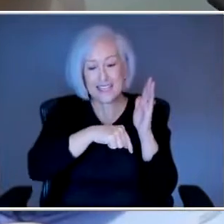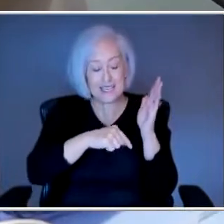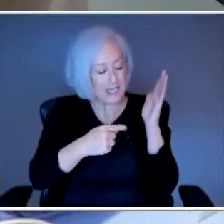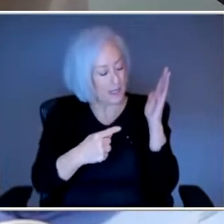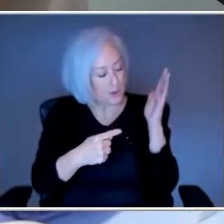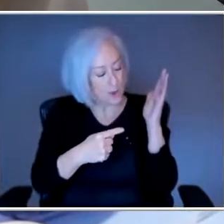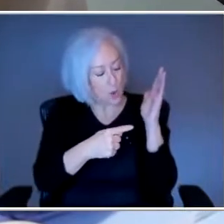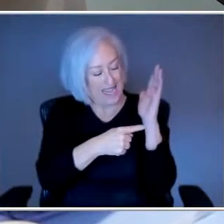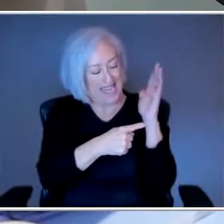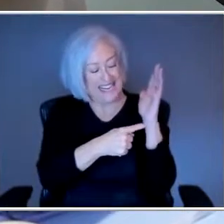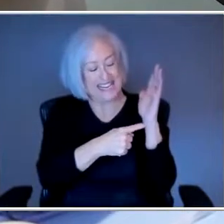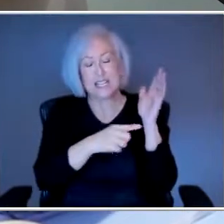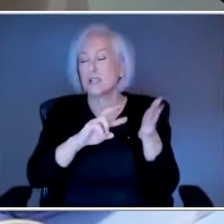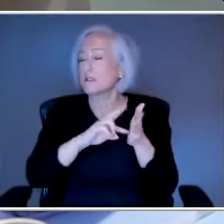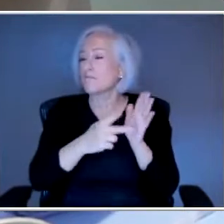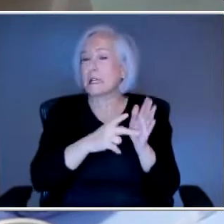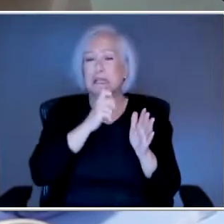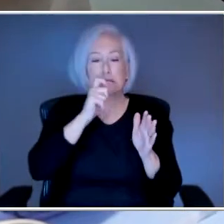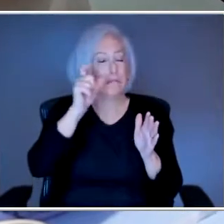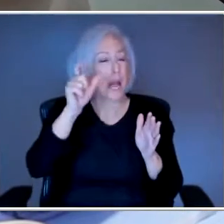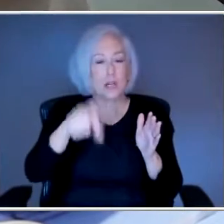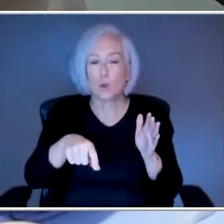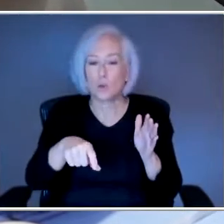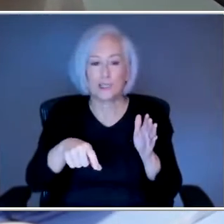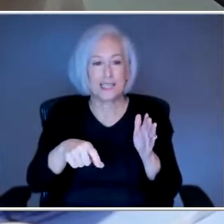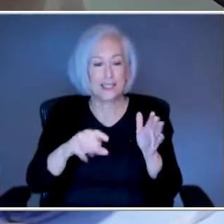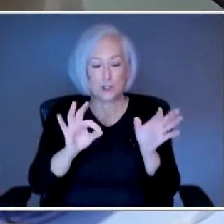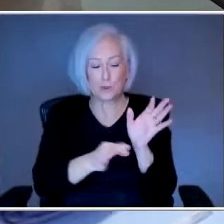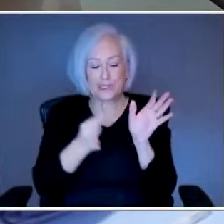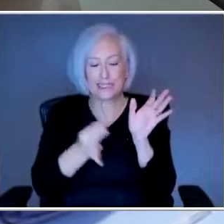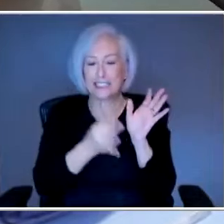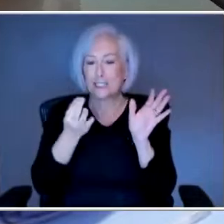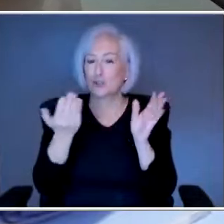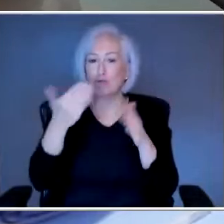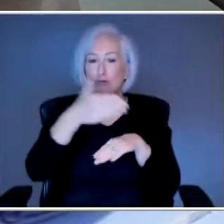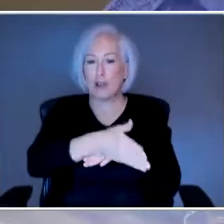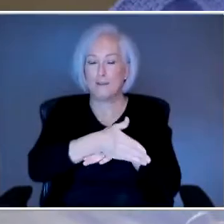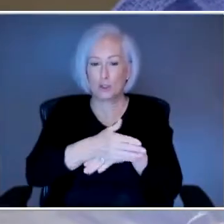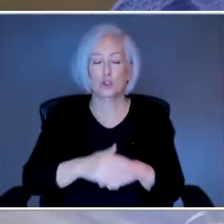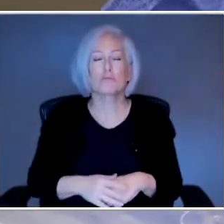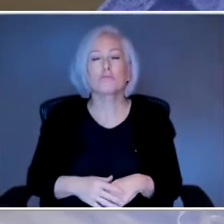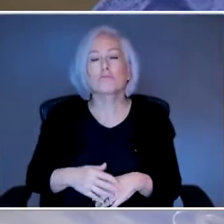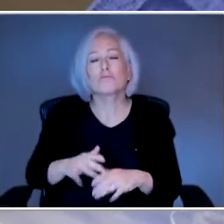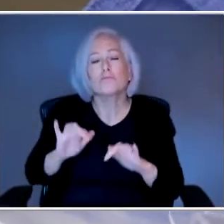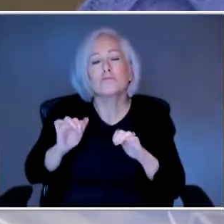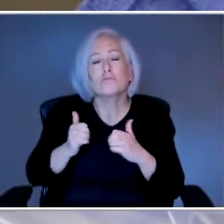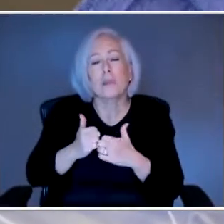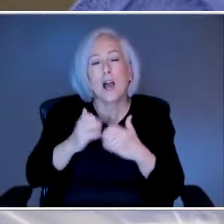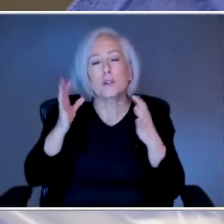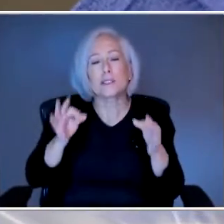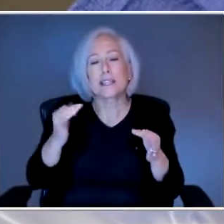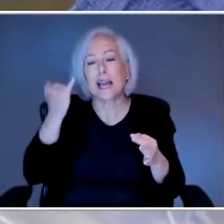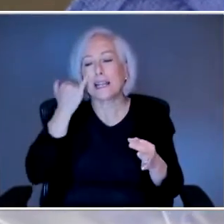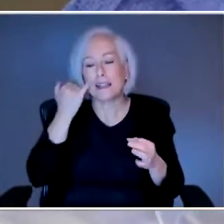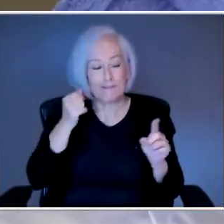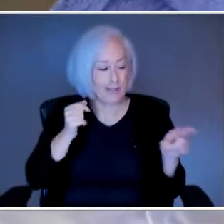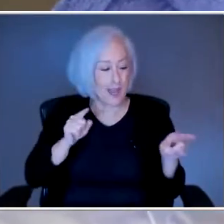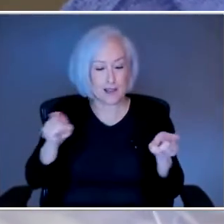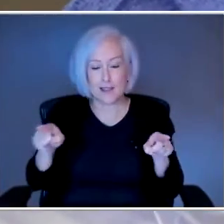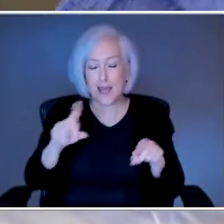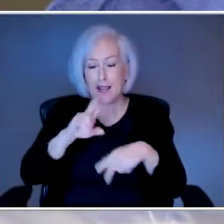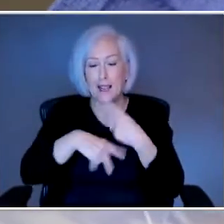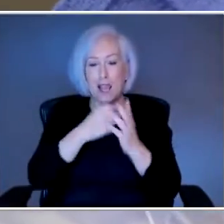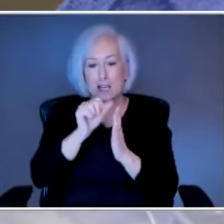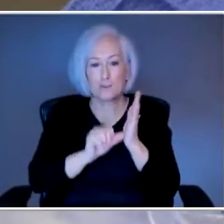good candidate for this newer technique? I do evaluate the patient in kind of pre-op or the first visit to make sure